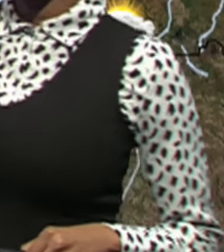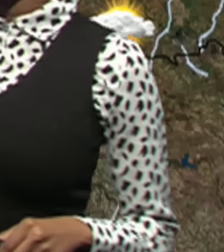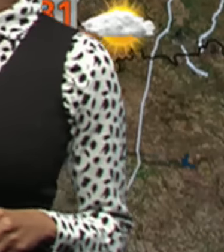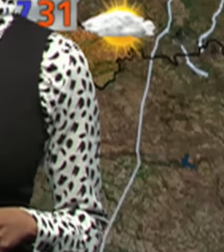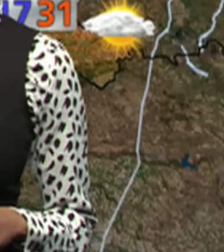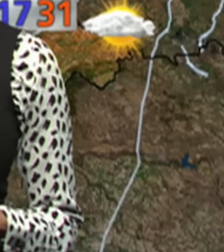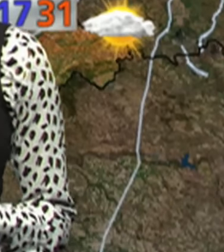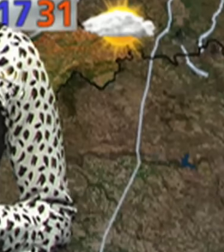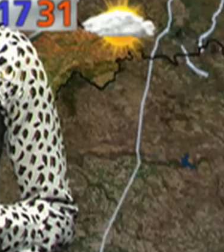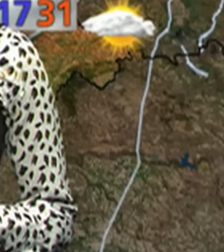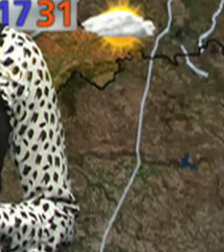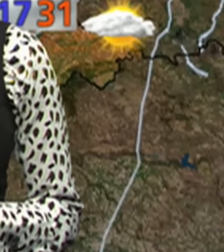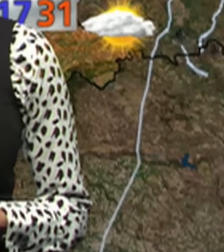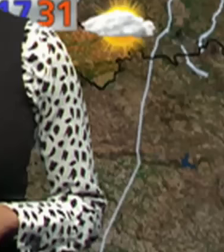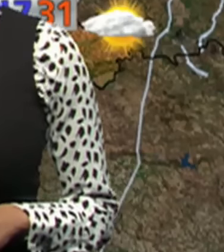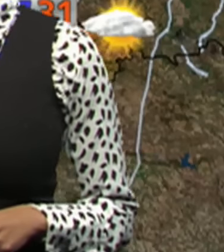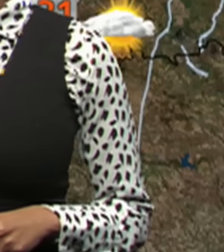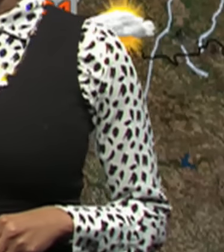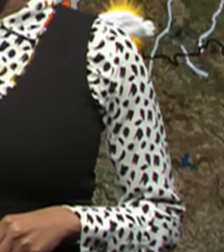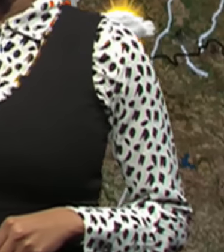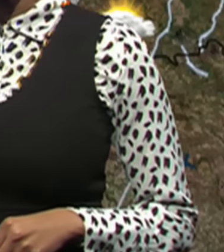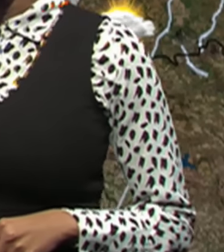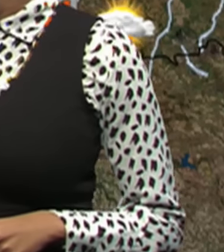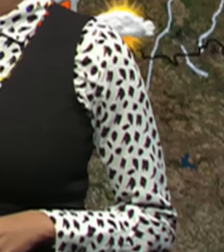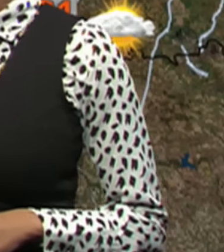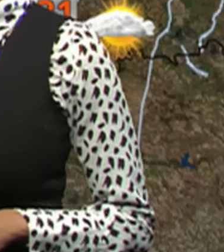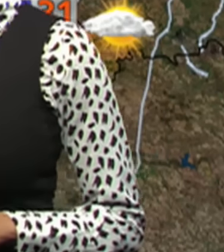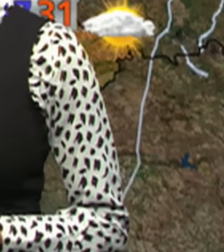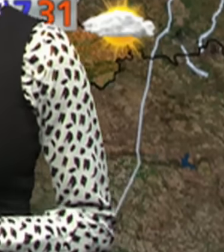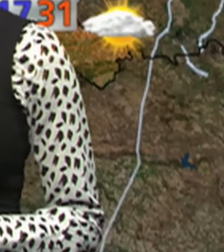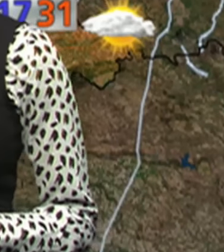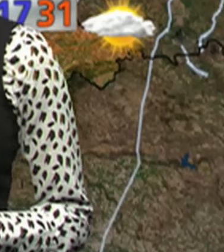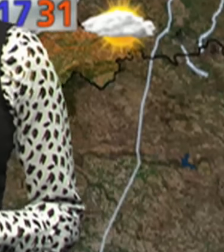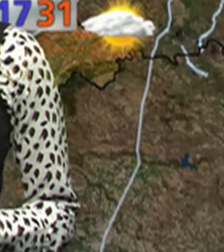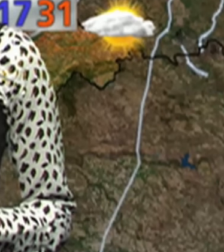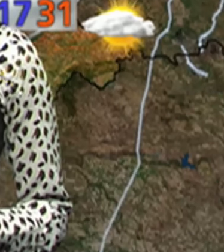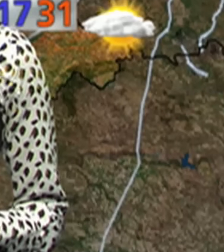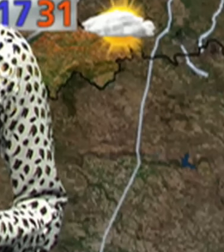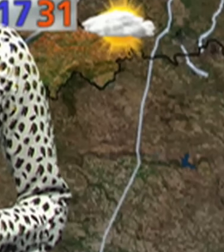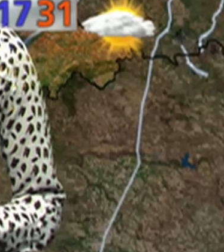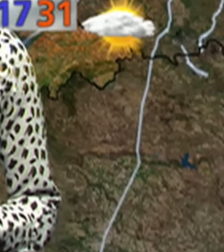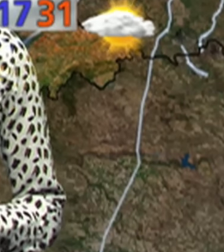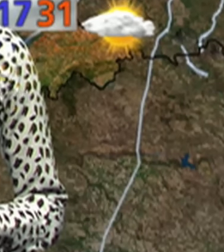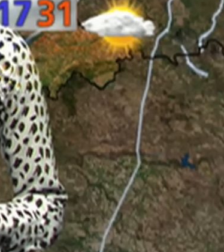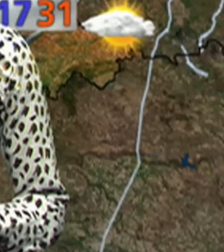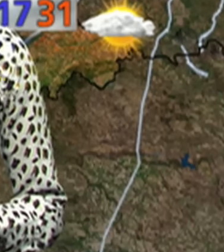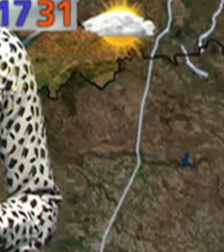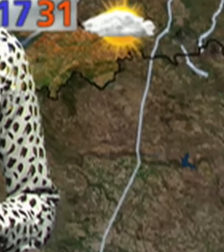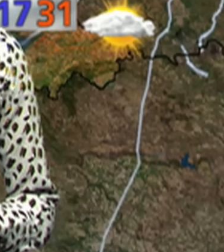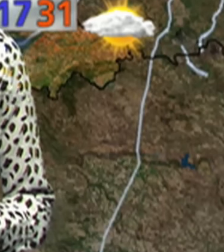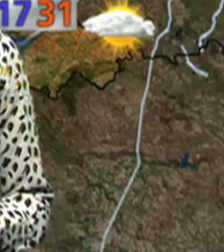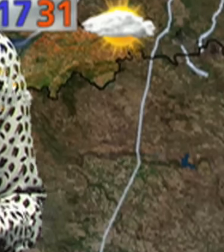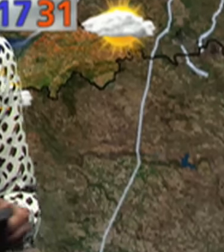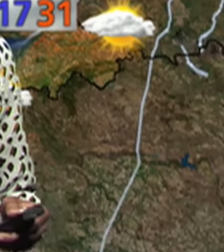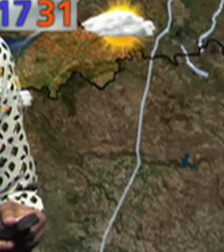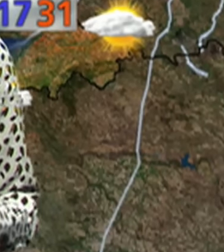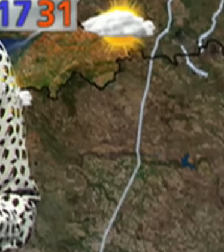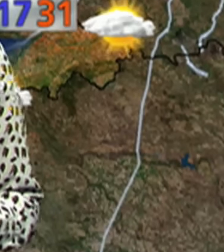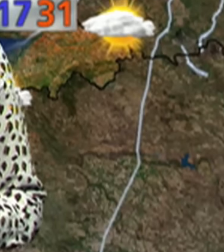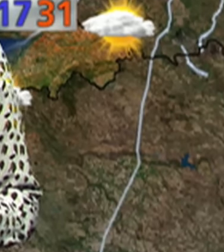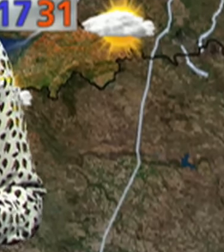32 Tosca ka digata di le 19 go ya go di le 34 re lebela ko Taung le teng go tla nna mogote mo Thapameng ka digata di le